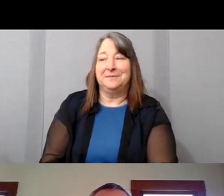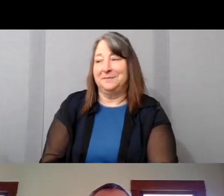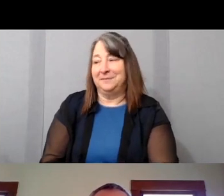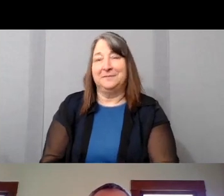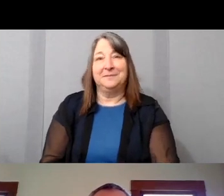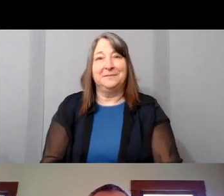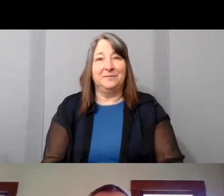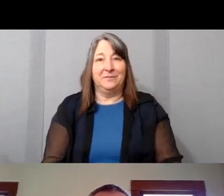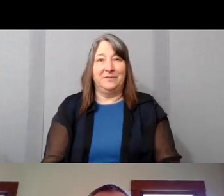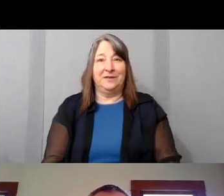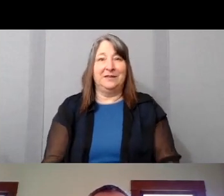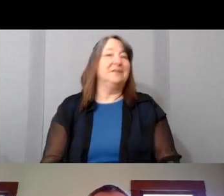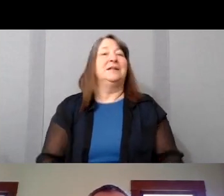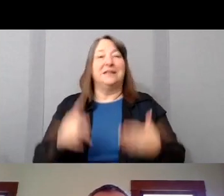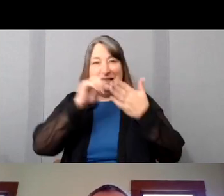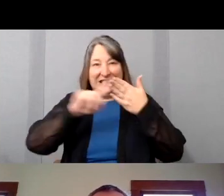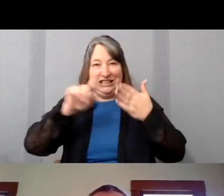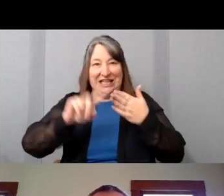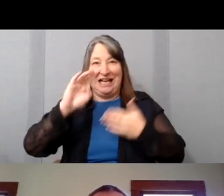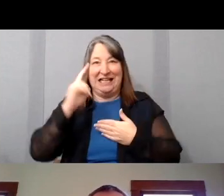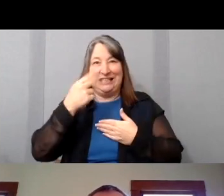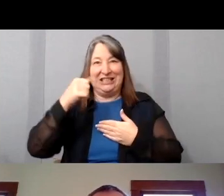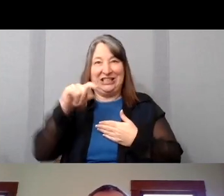I'll check the chat here to see.